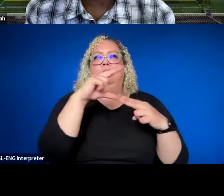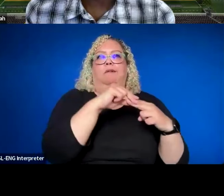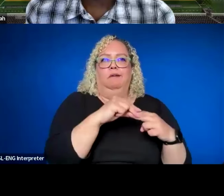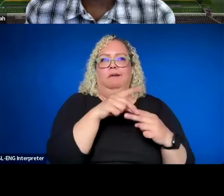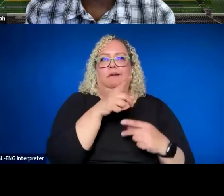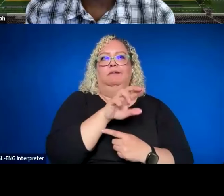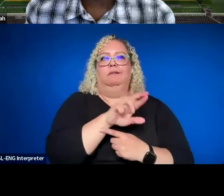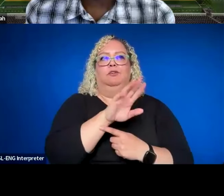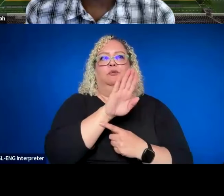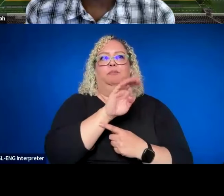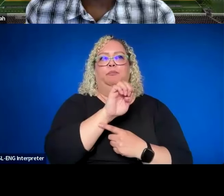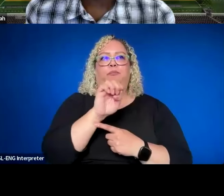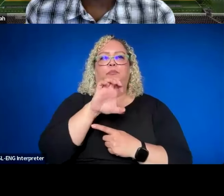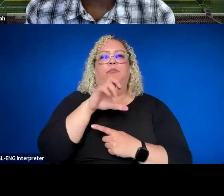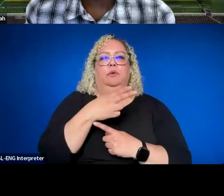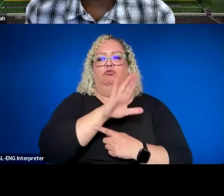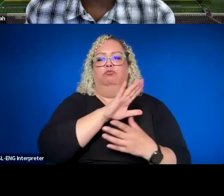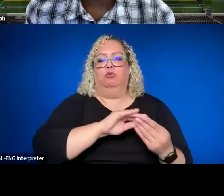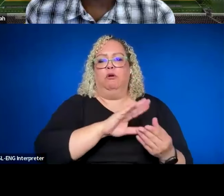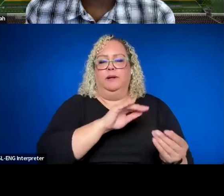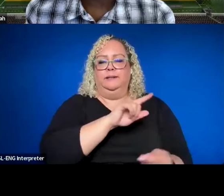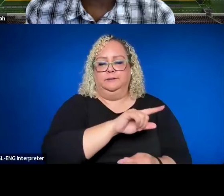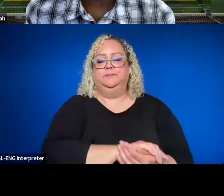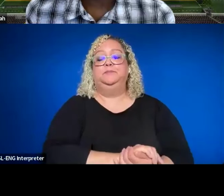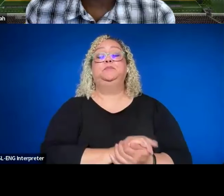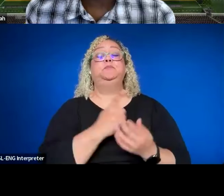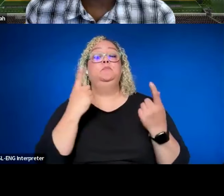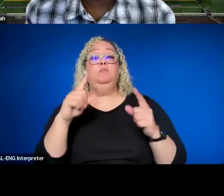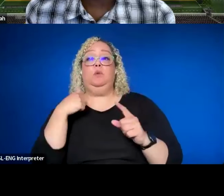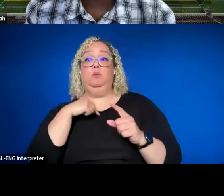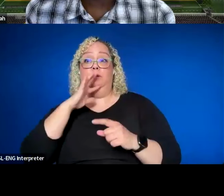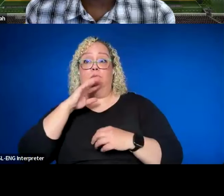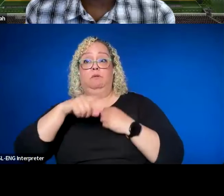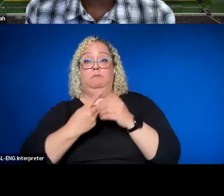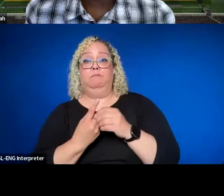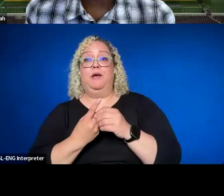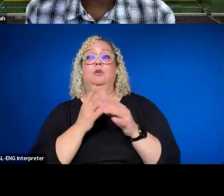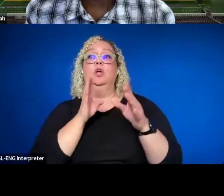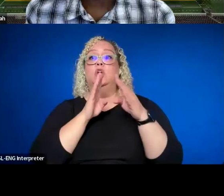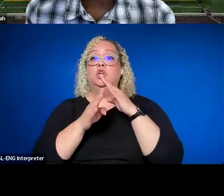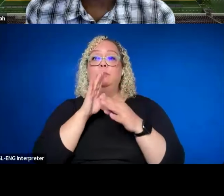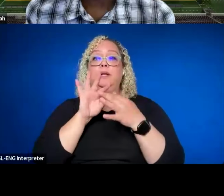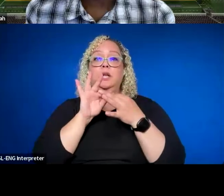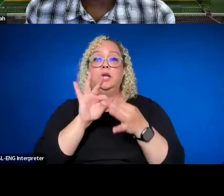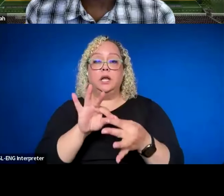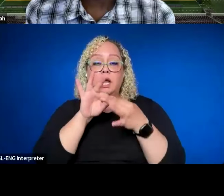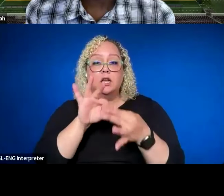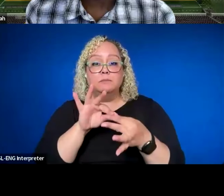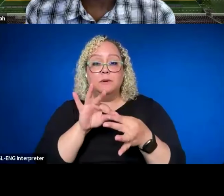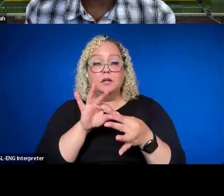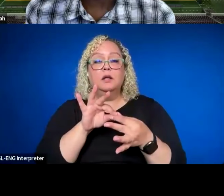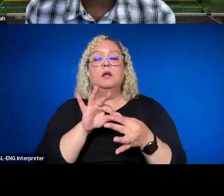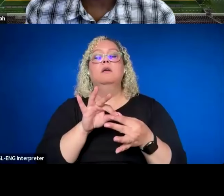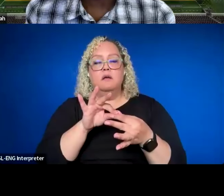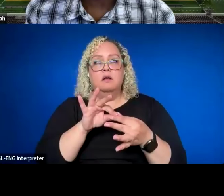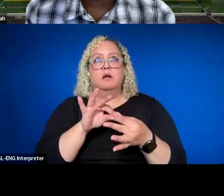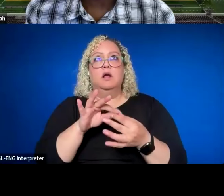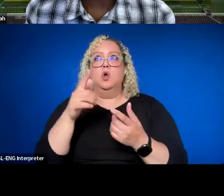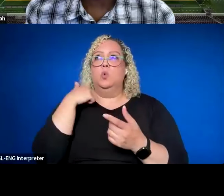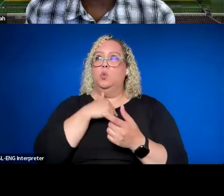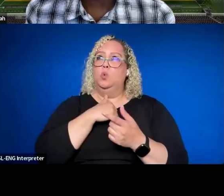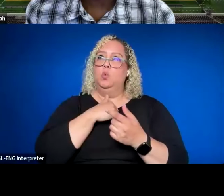When we talk about community engagement, I think the line that our conversation has been going is assuming that all of the onus is